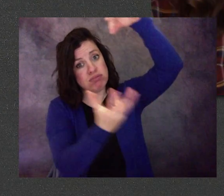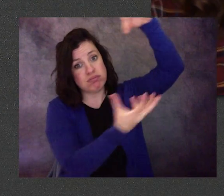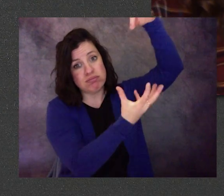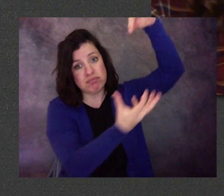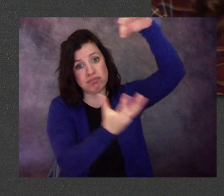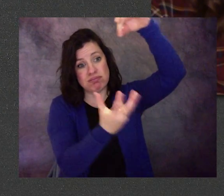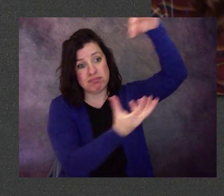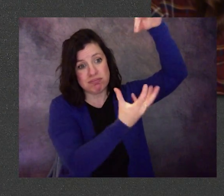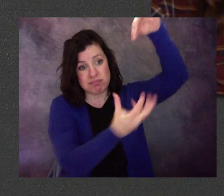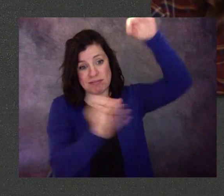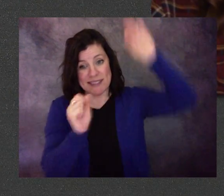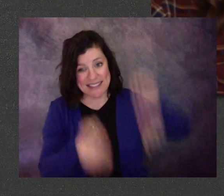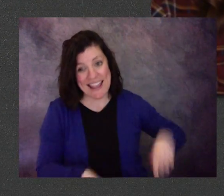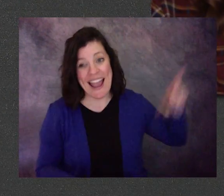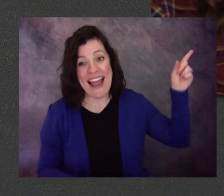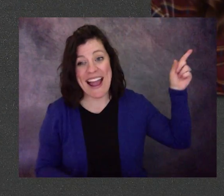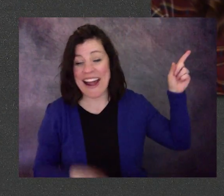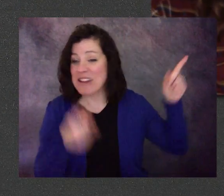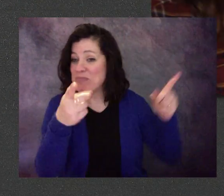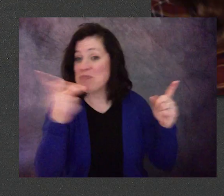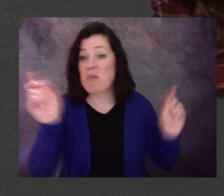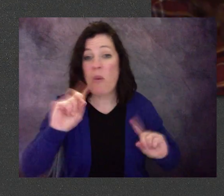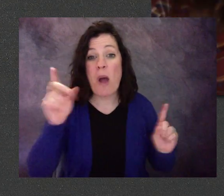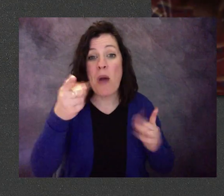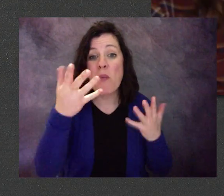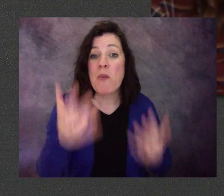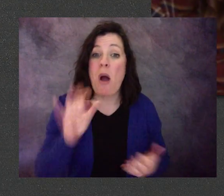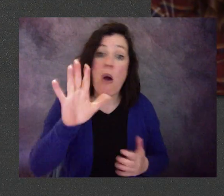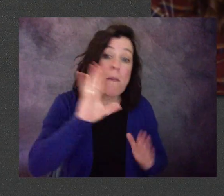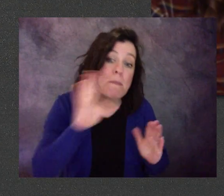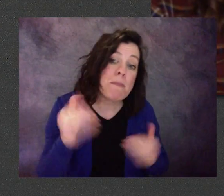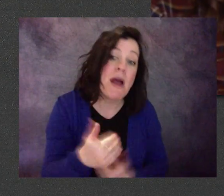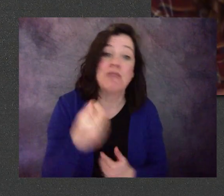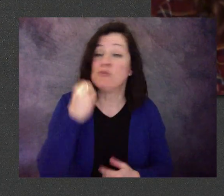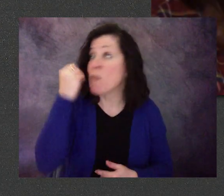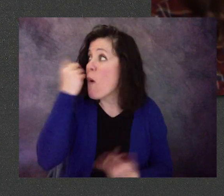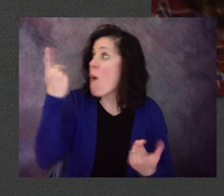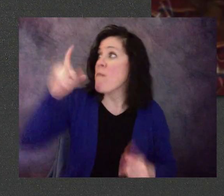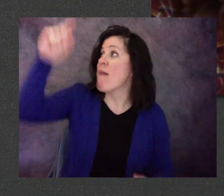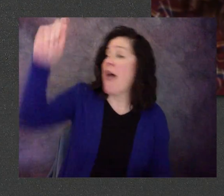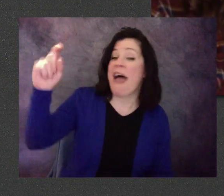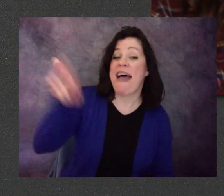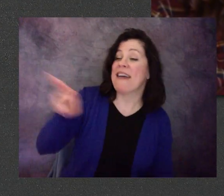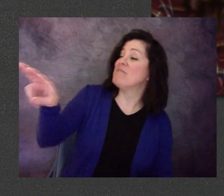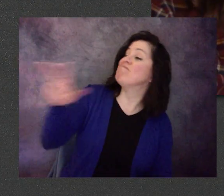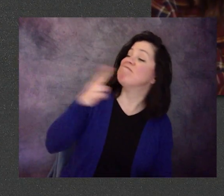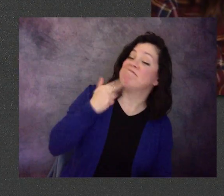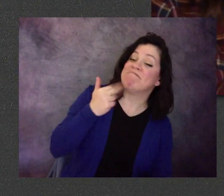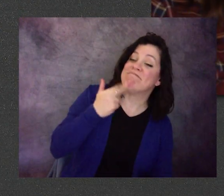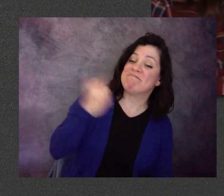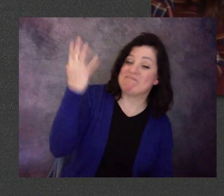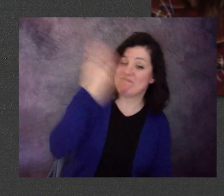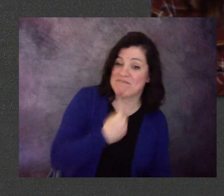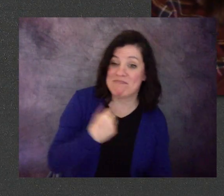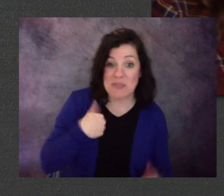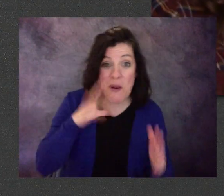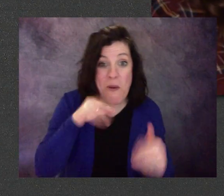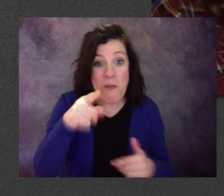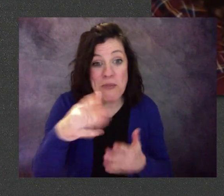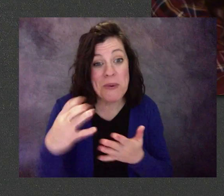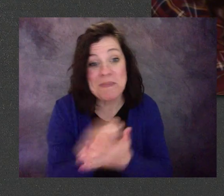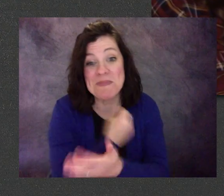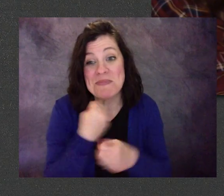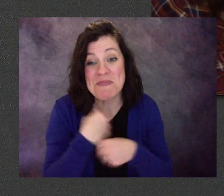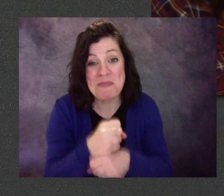Clifford anywhere that I think he should be hung in my house. Isn't he cute? I love this Clifford, and I hope that you can make this